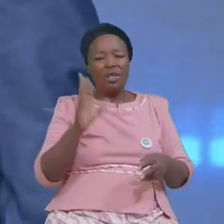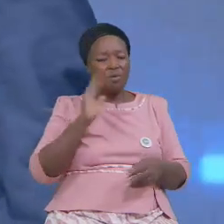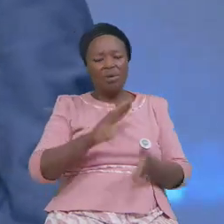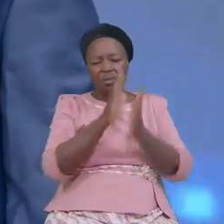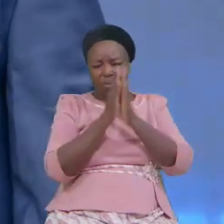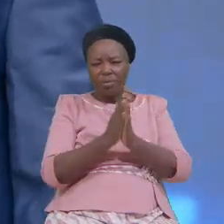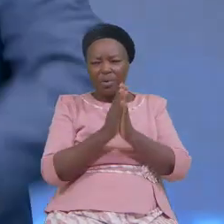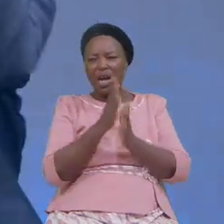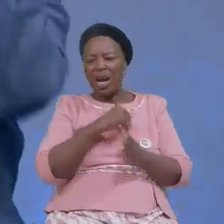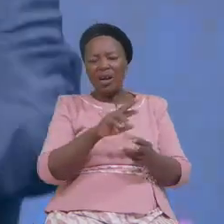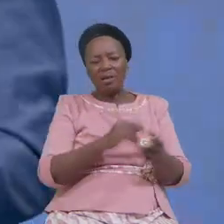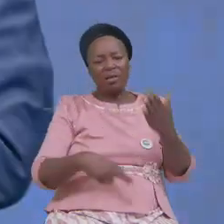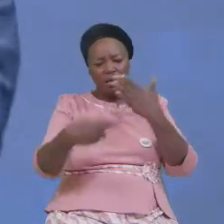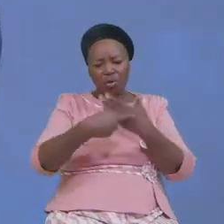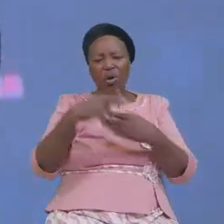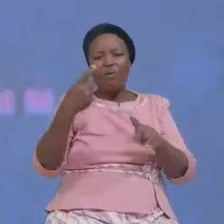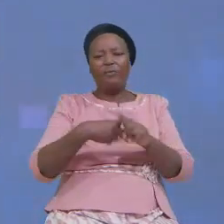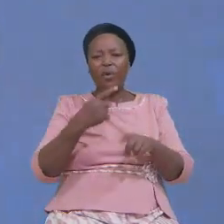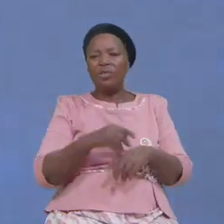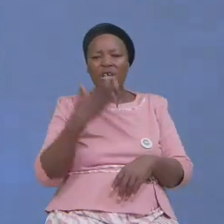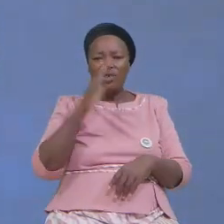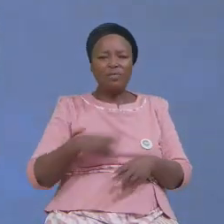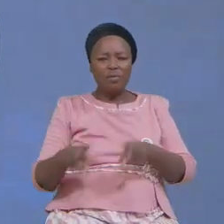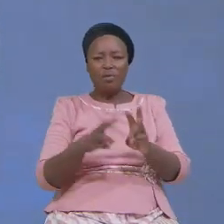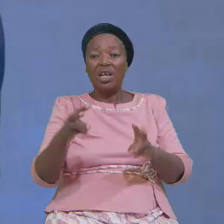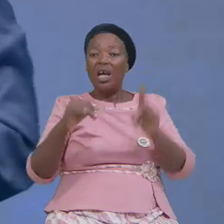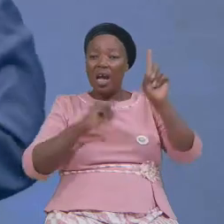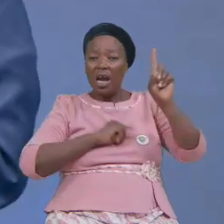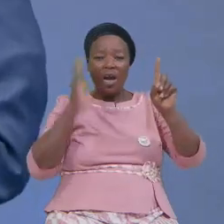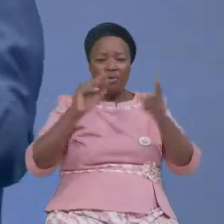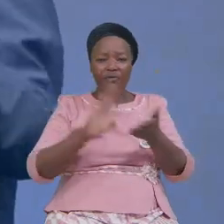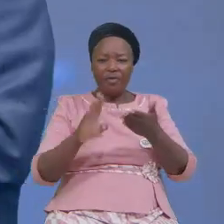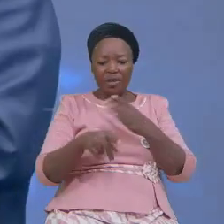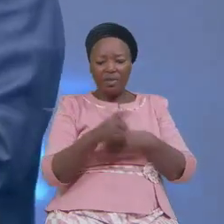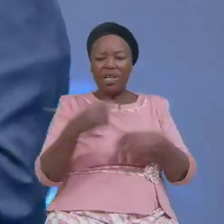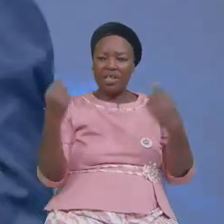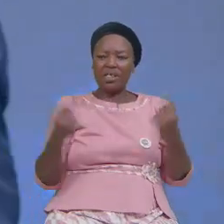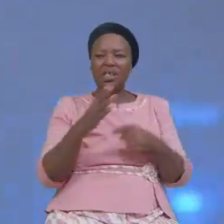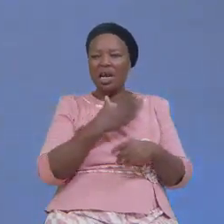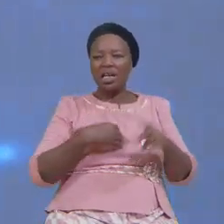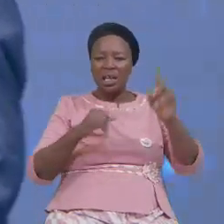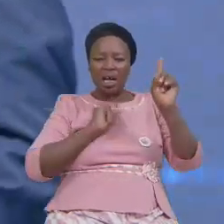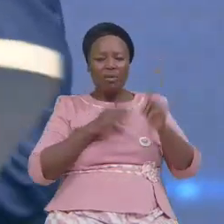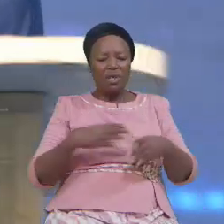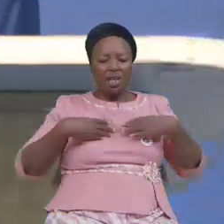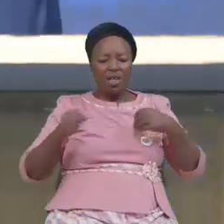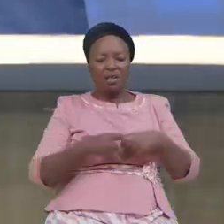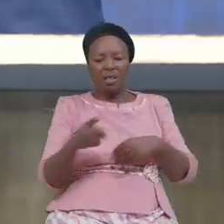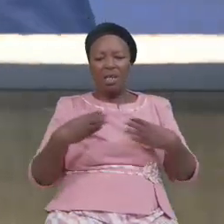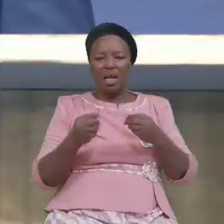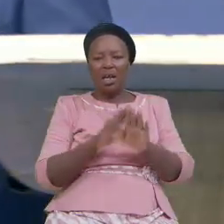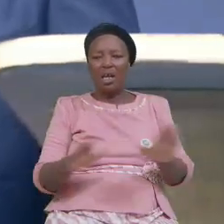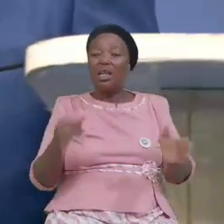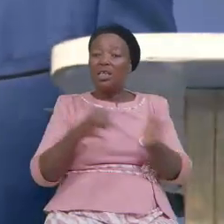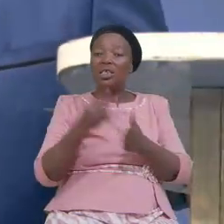and return from their evil way, I will forgive their sin, I will heal their land. It was the